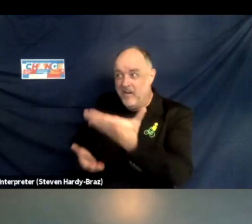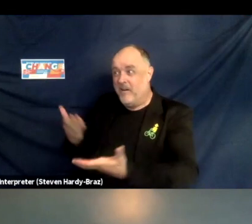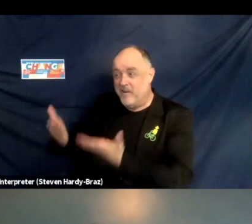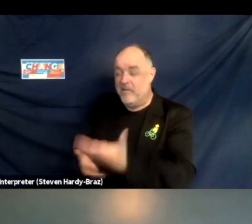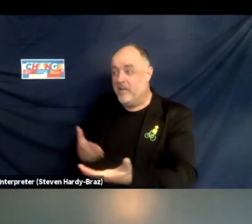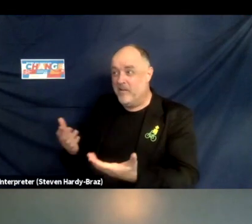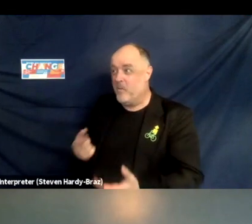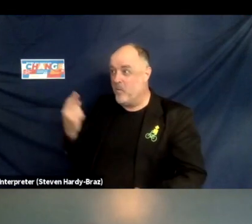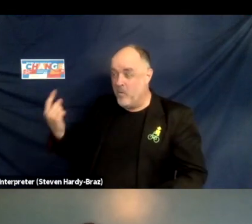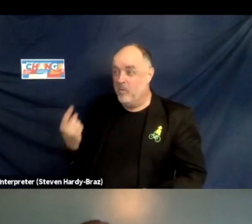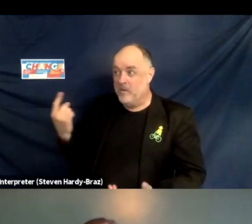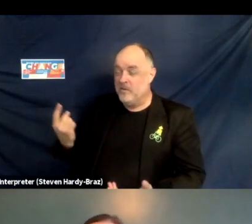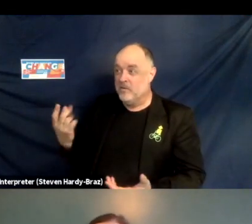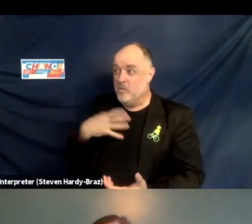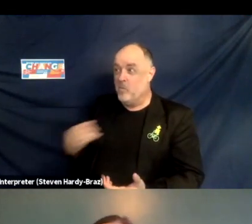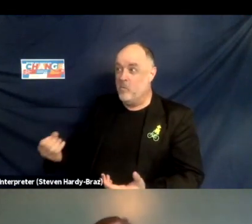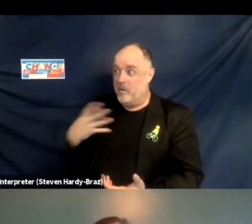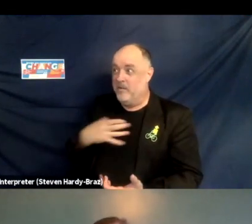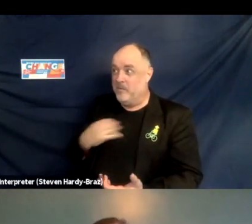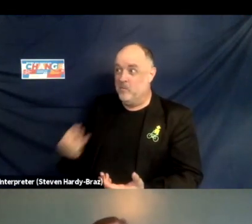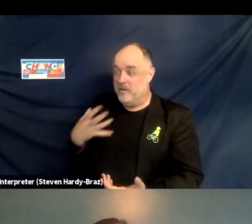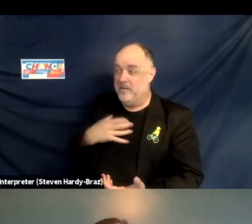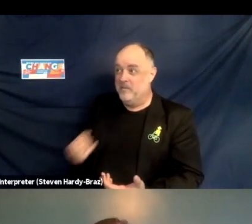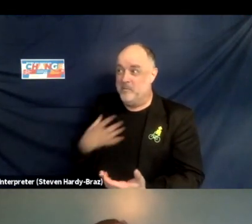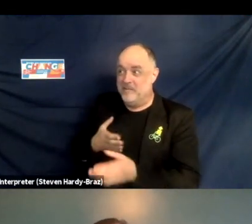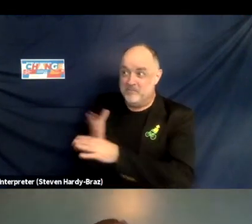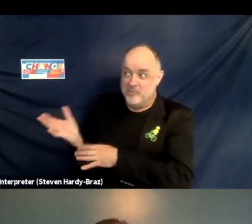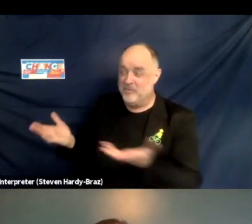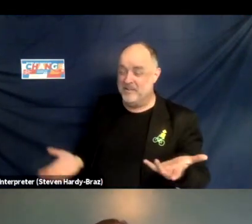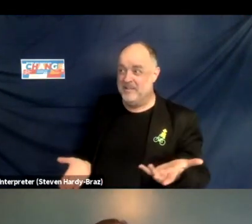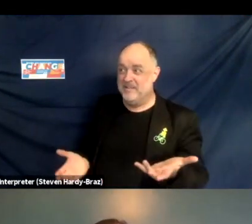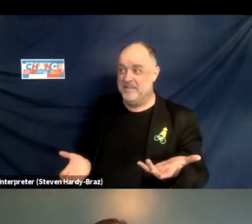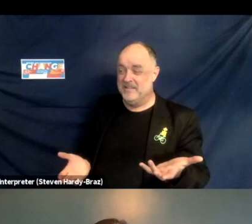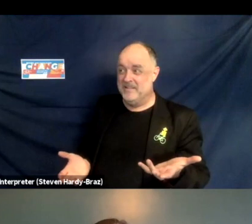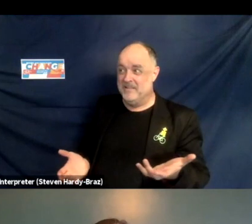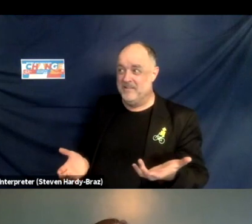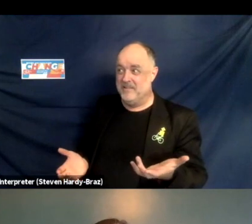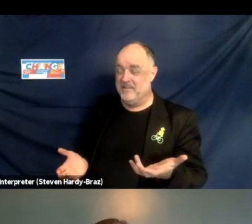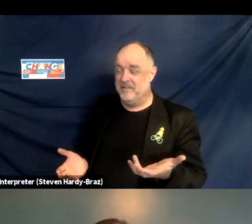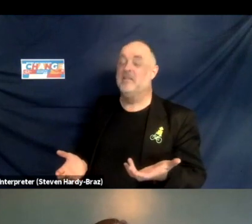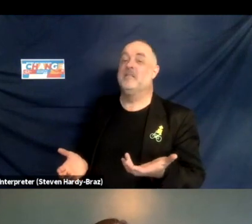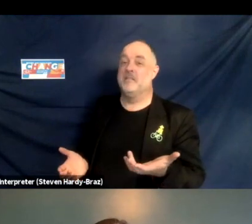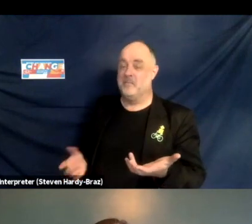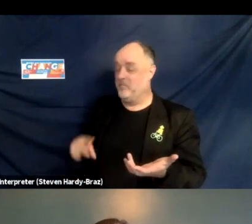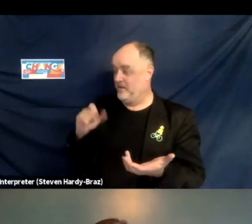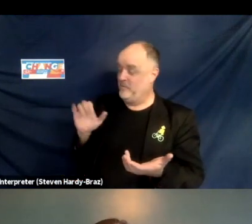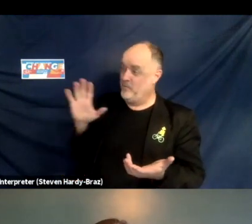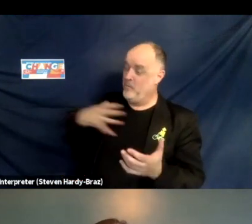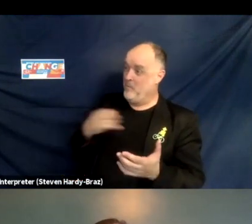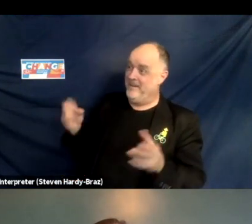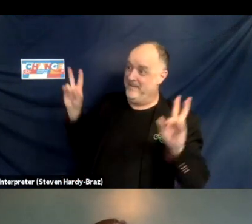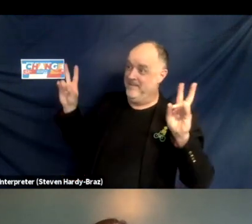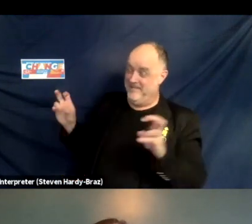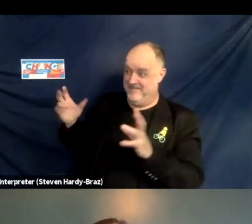entities that are also predominantly white and who, by way of their whiteness,